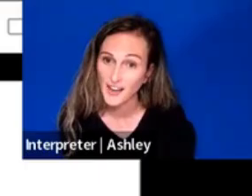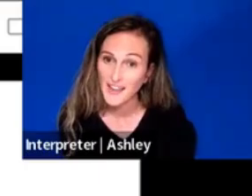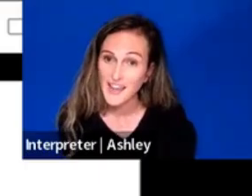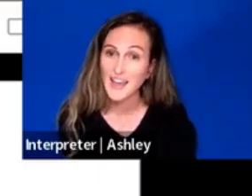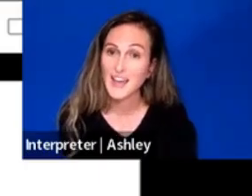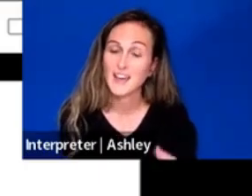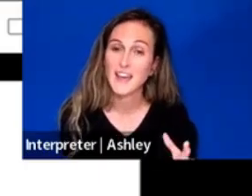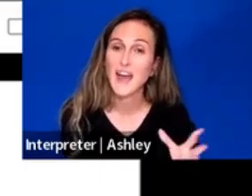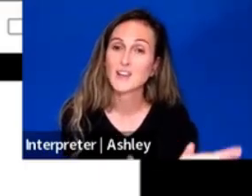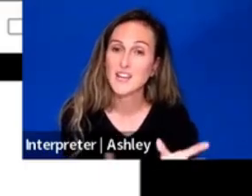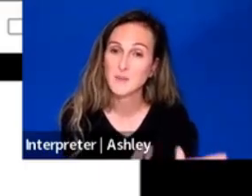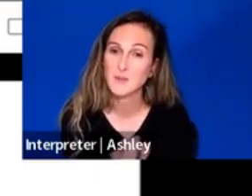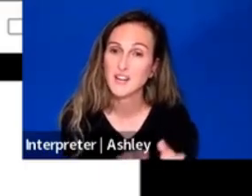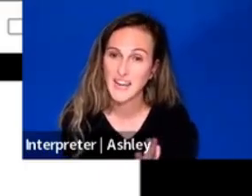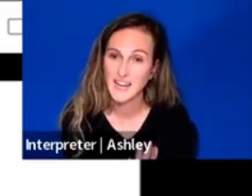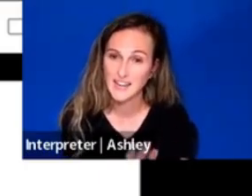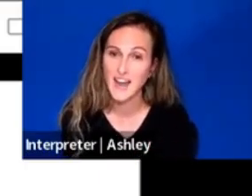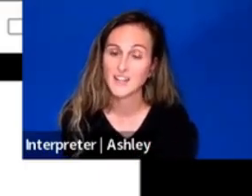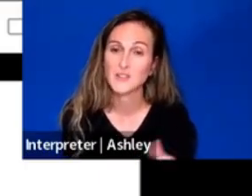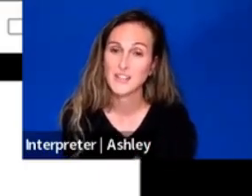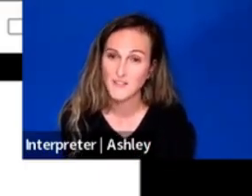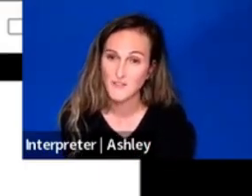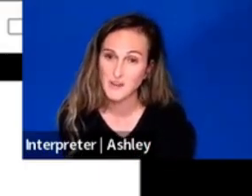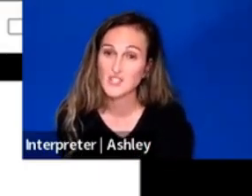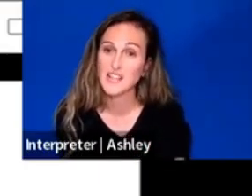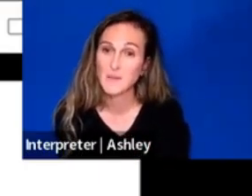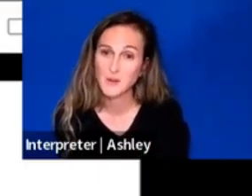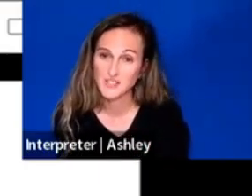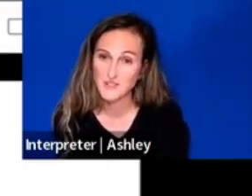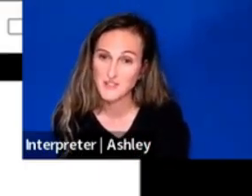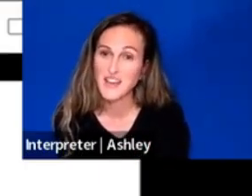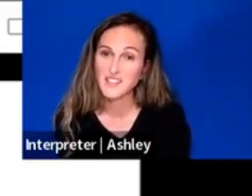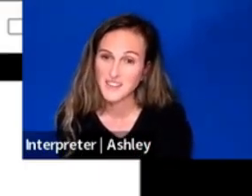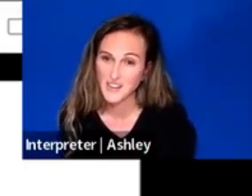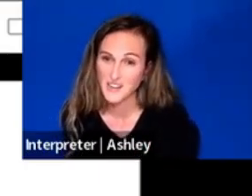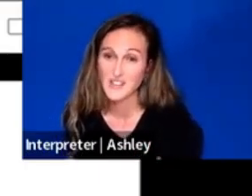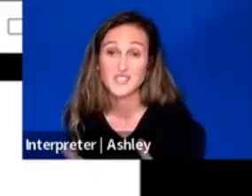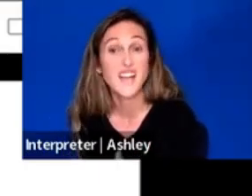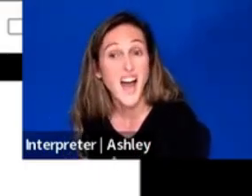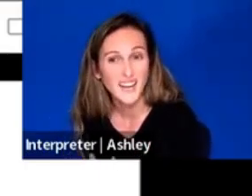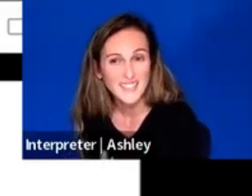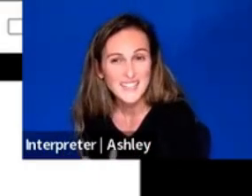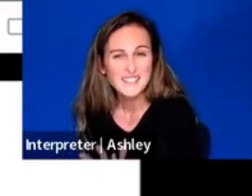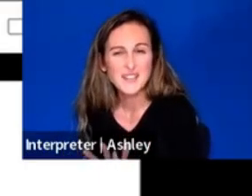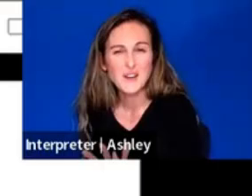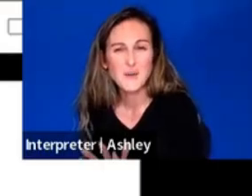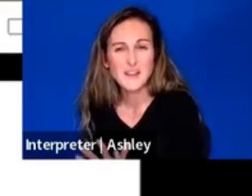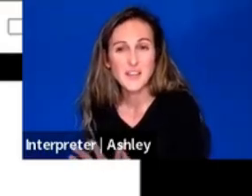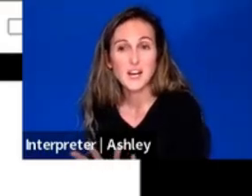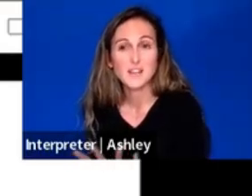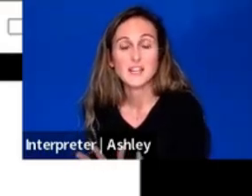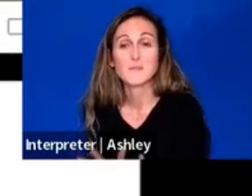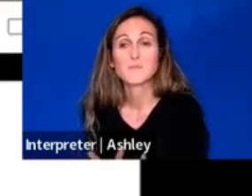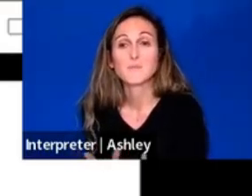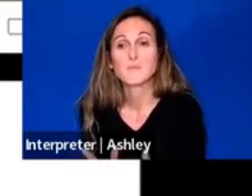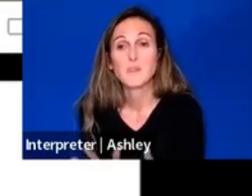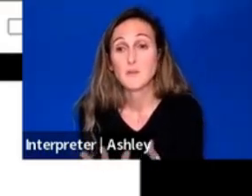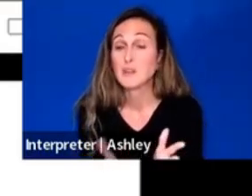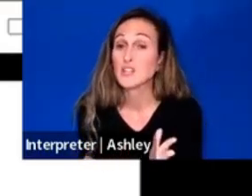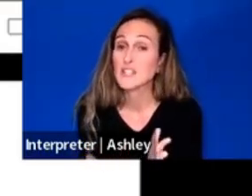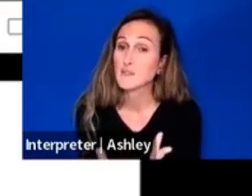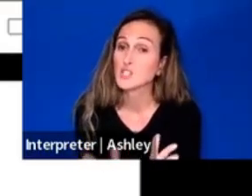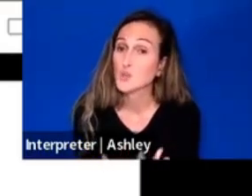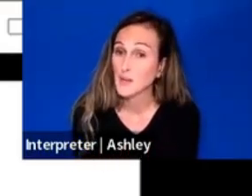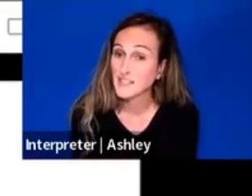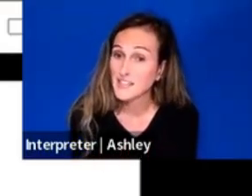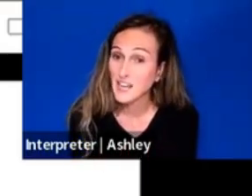elevator? How do they communicate, and how do you get information to that person through the elevator if they're stuck? So there is that. It would be